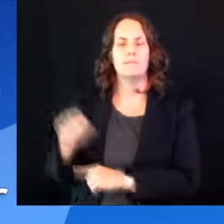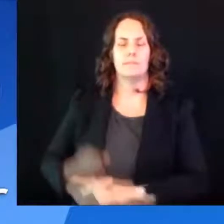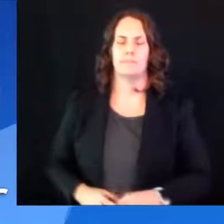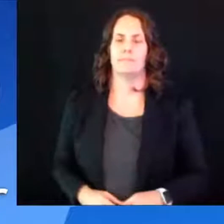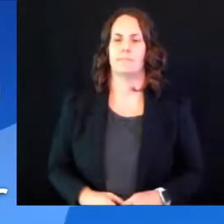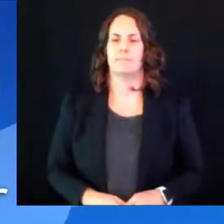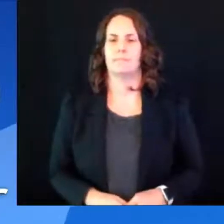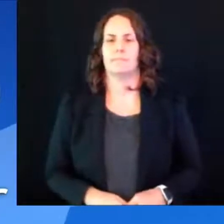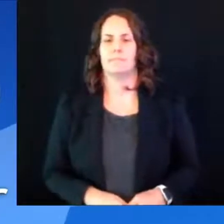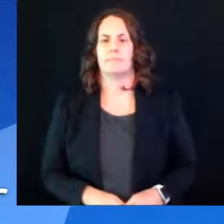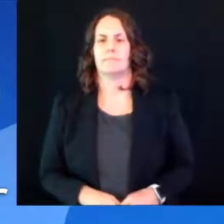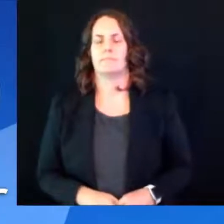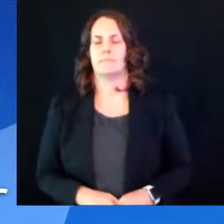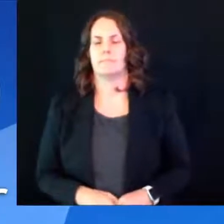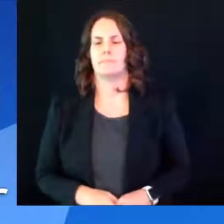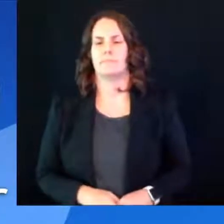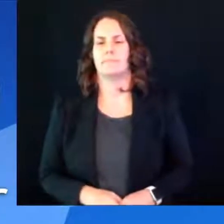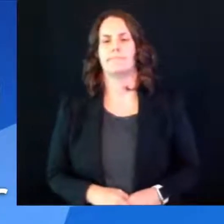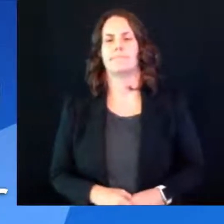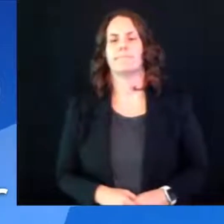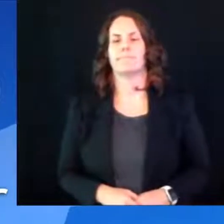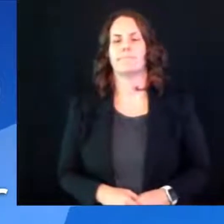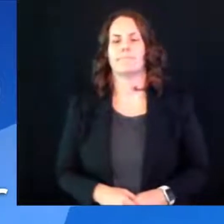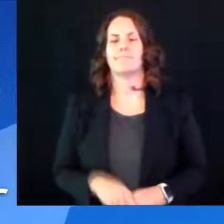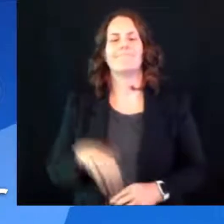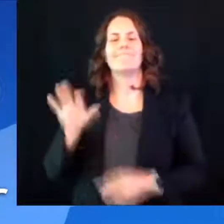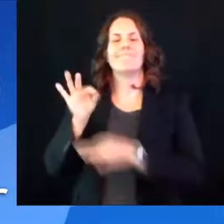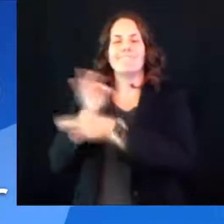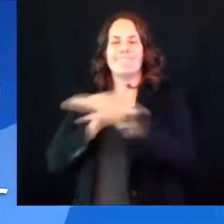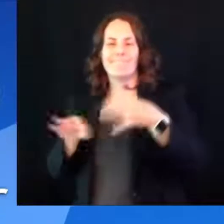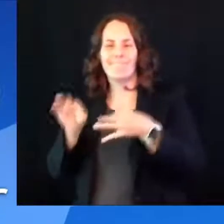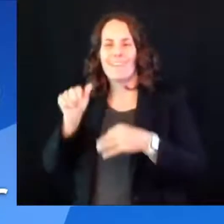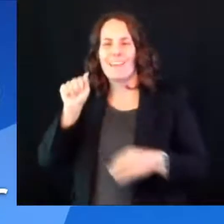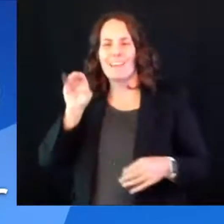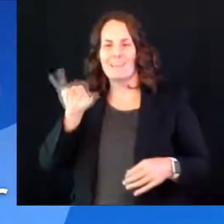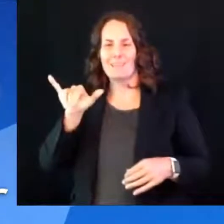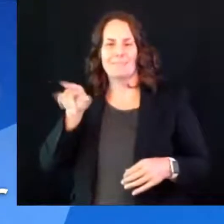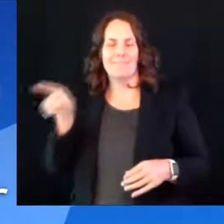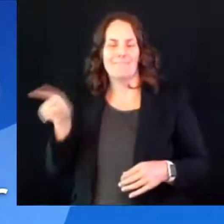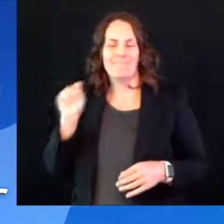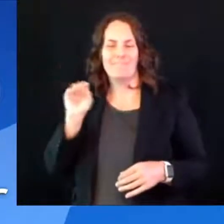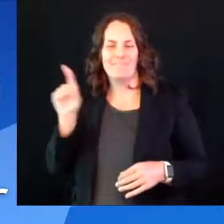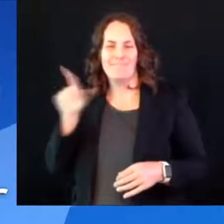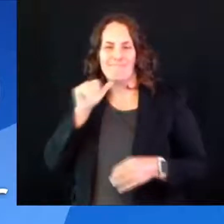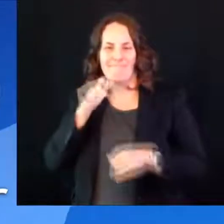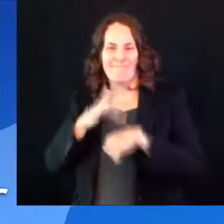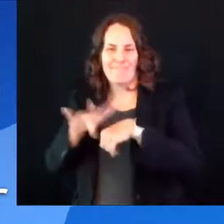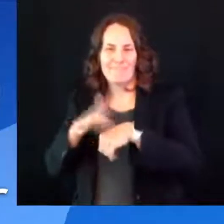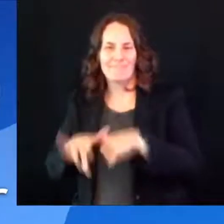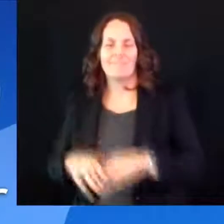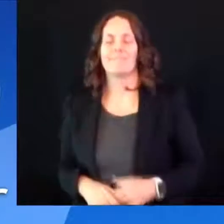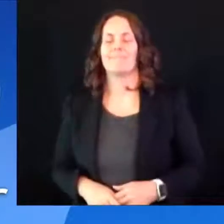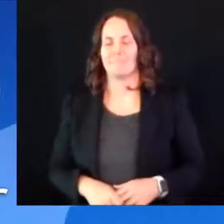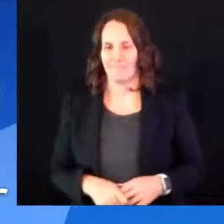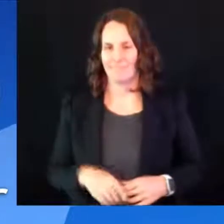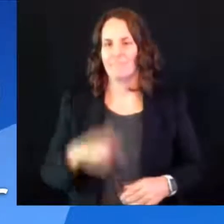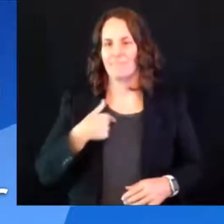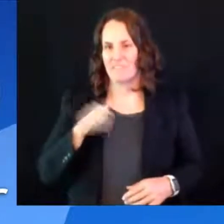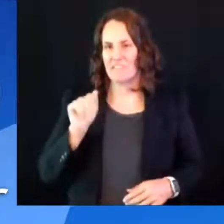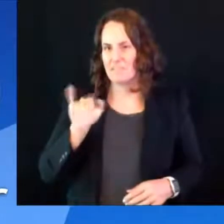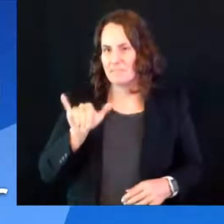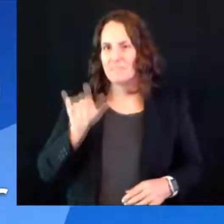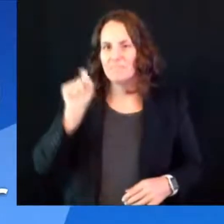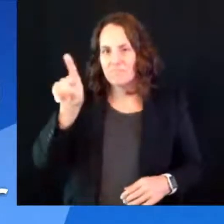Hi there, this is Amy Forlity standing in for Todd today. Thank you for taking our question. I just want a clarification. Is